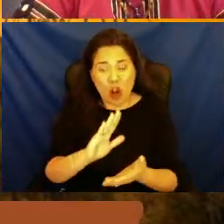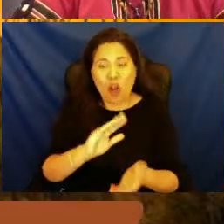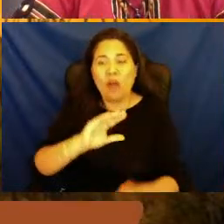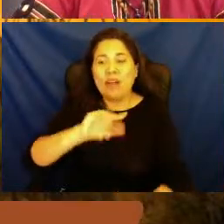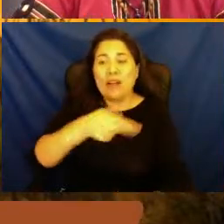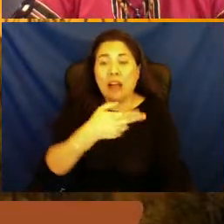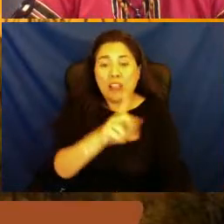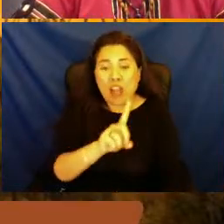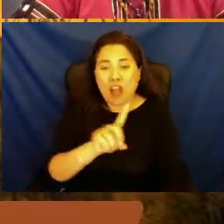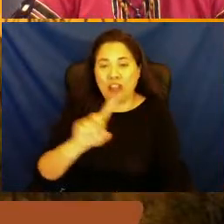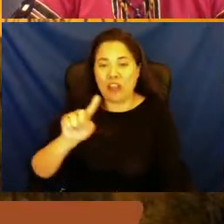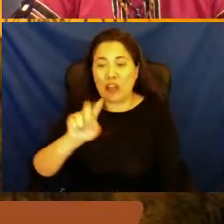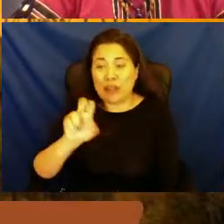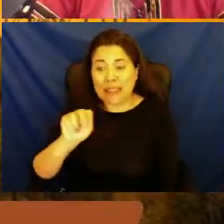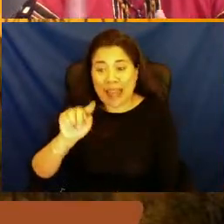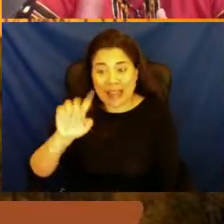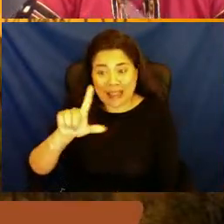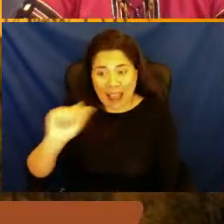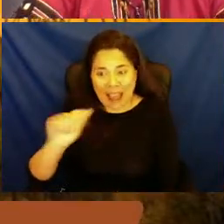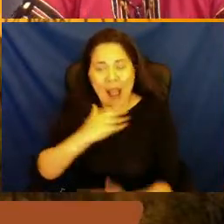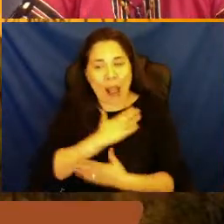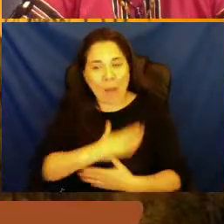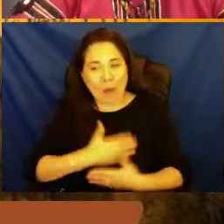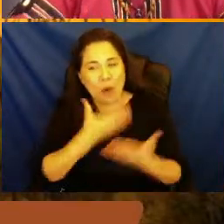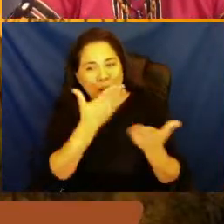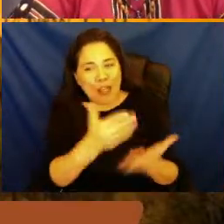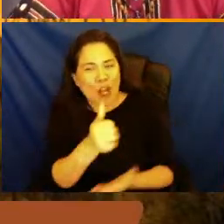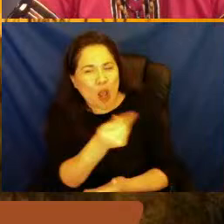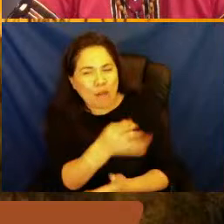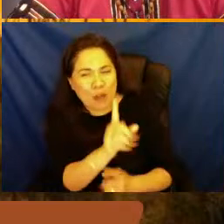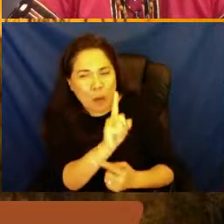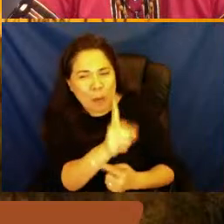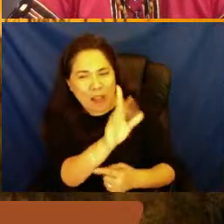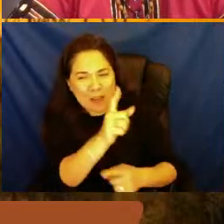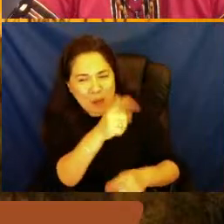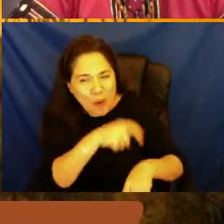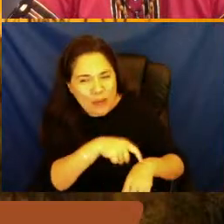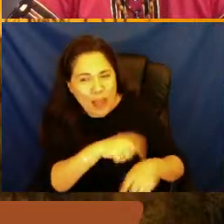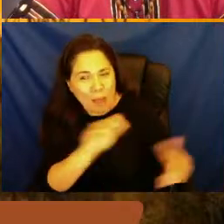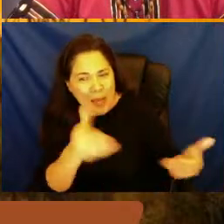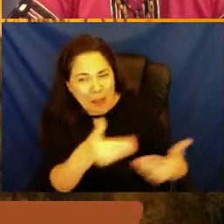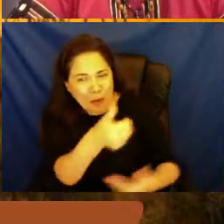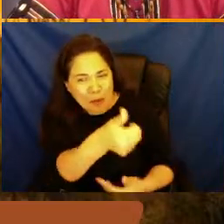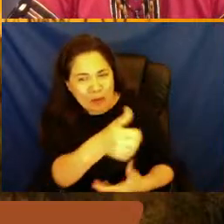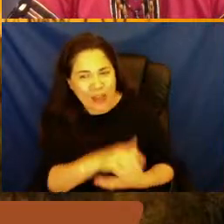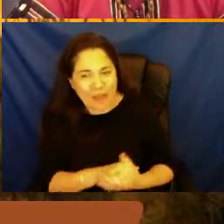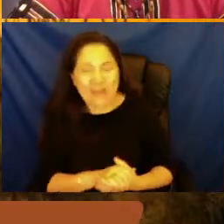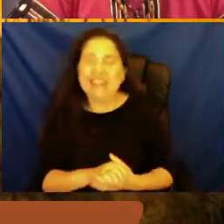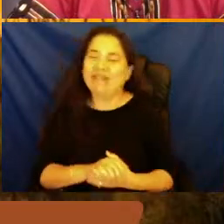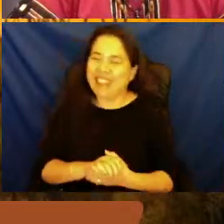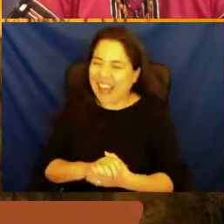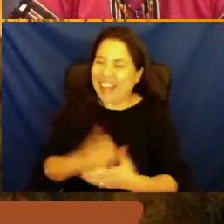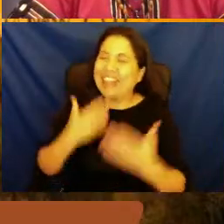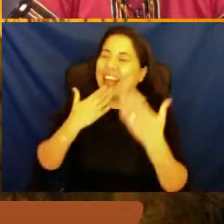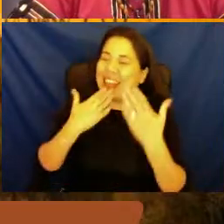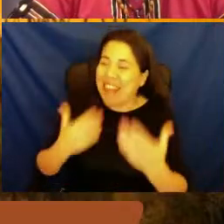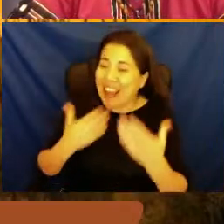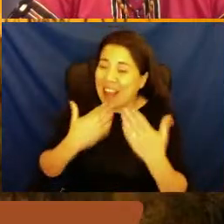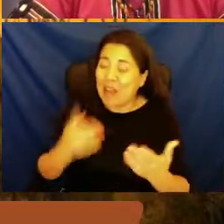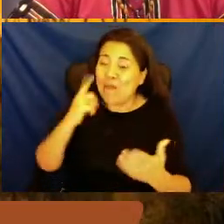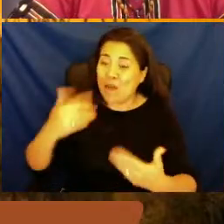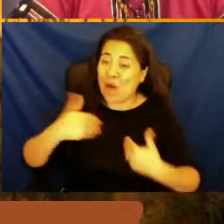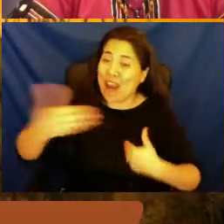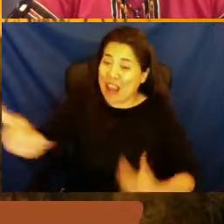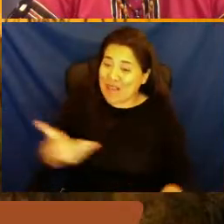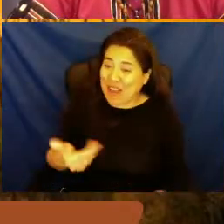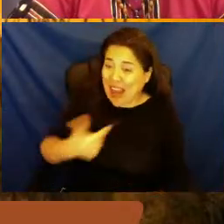you for being with us. Really appreciate you. Give us a couple minutes of your time to introduce yourself. Yes, well, thank you for having